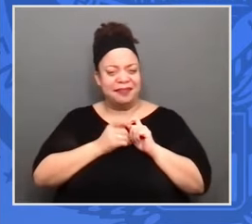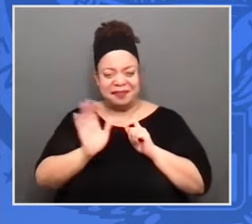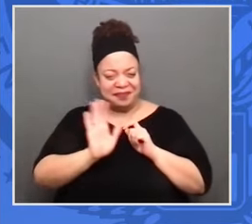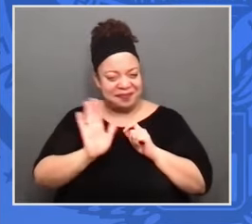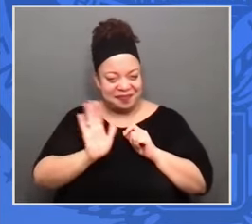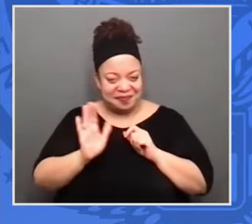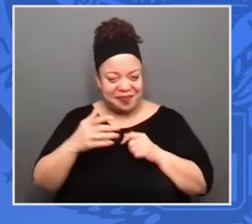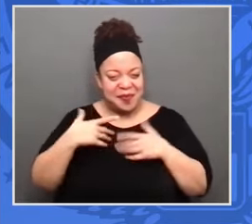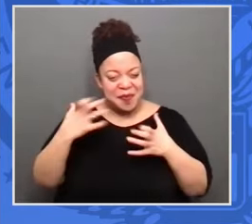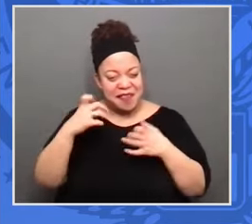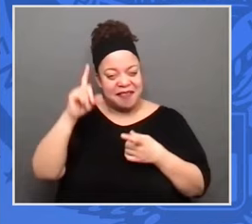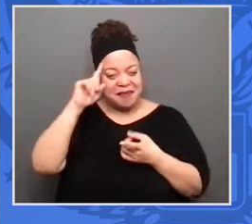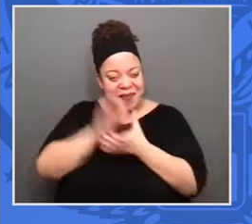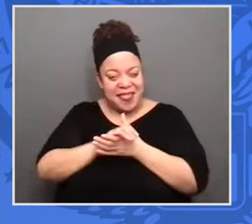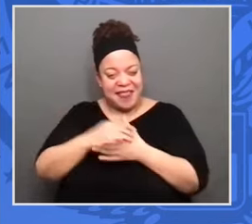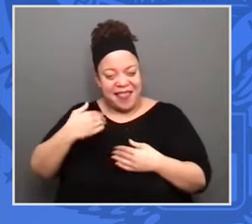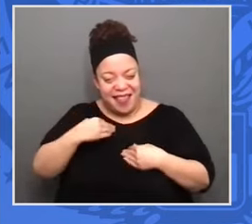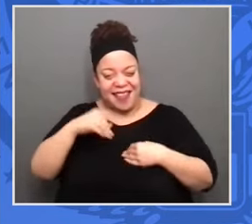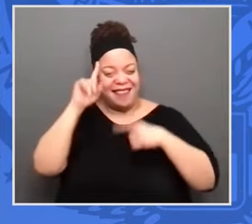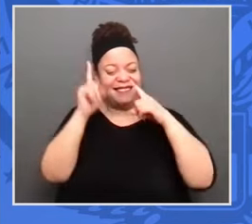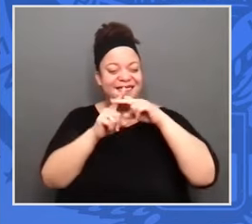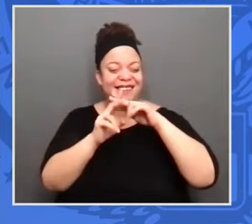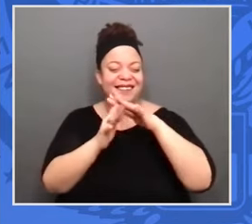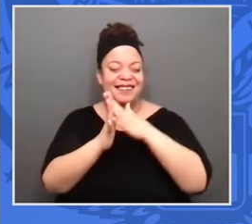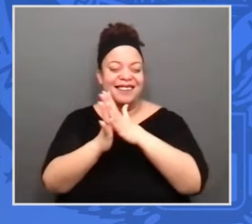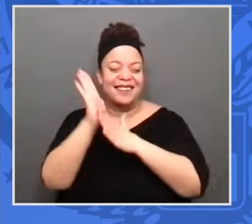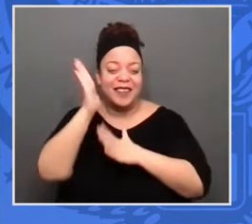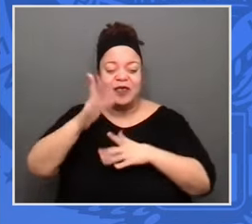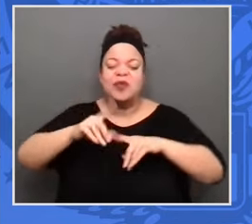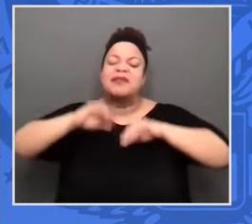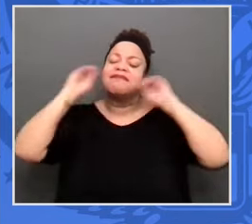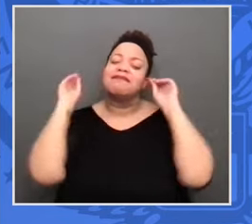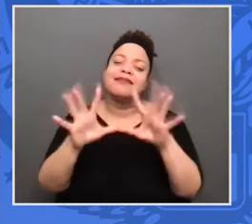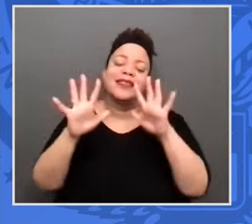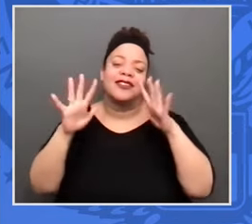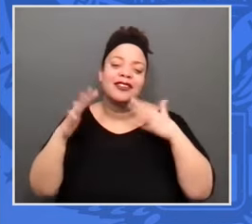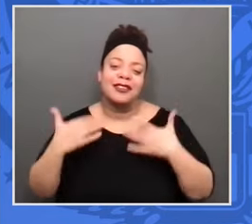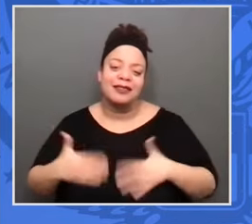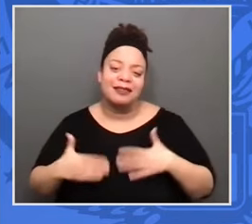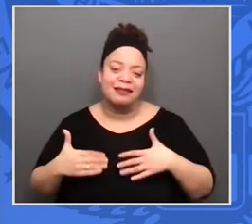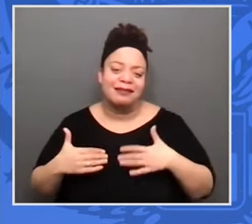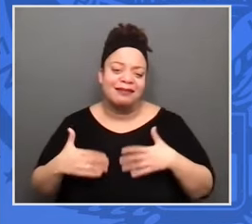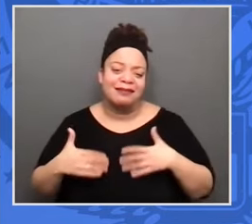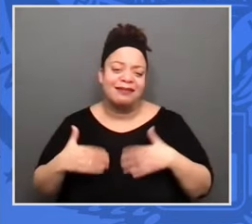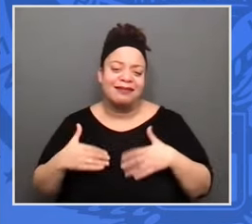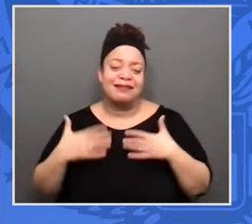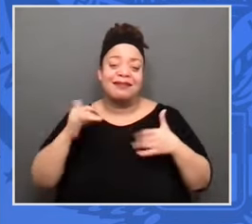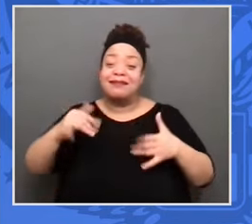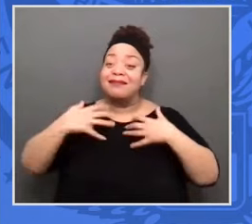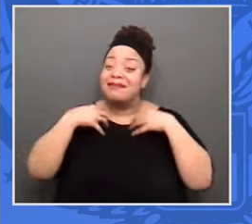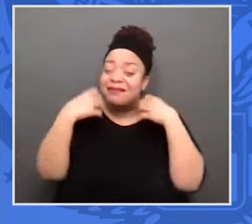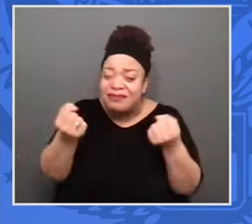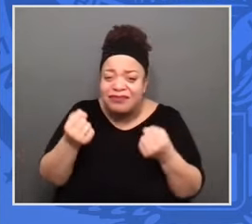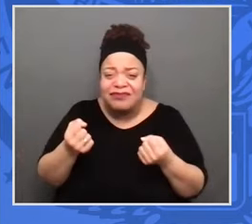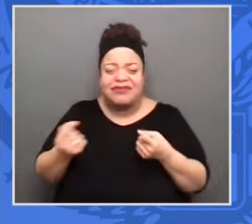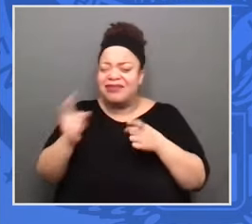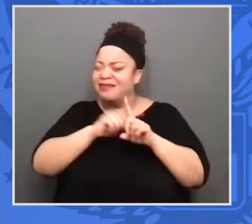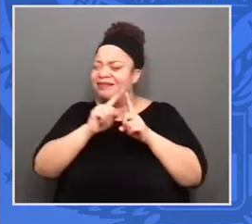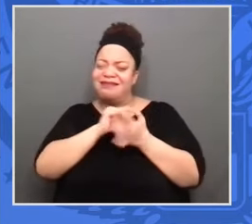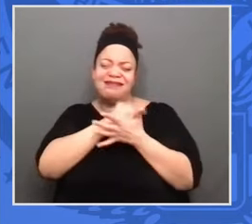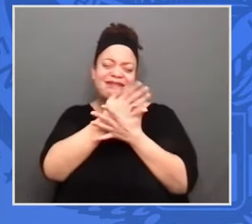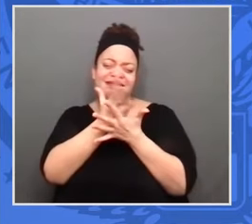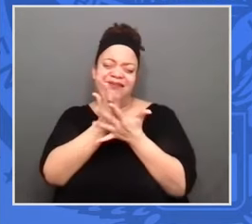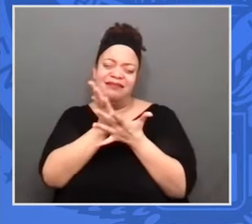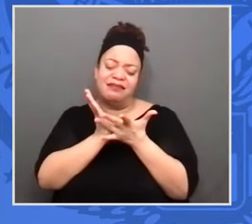cures and healing wells. Call miracle self-healing, the utter self-revealing double take of feeling. If